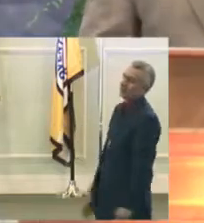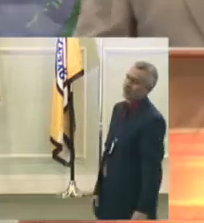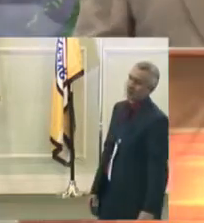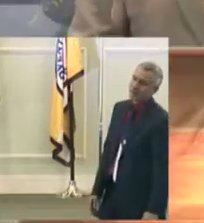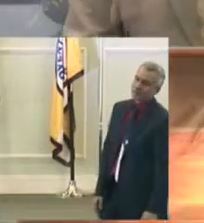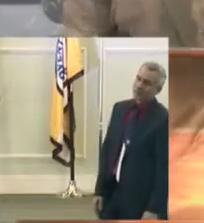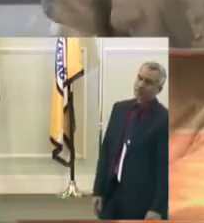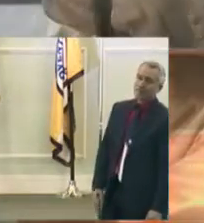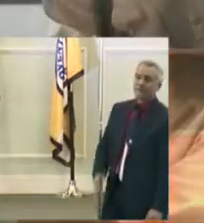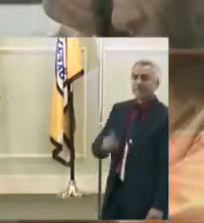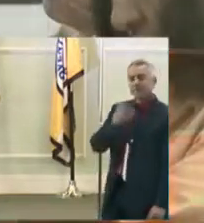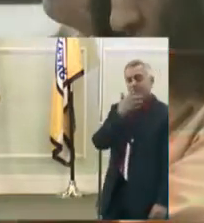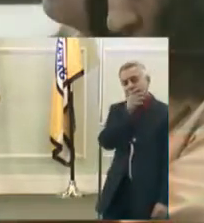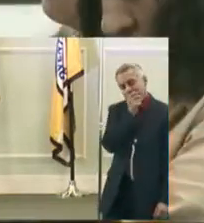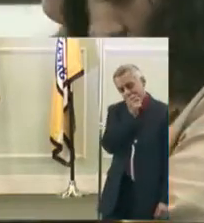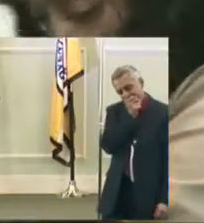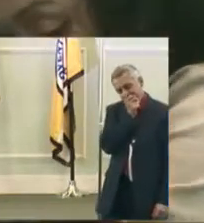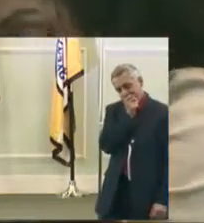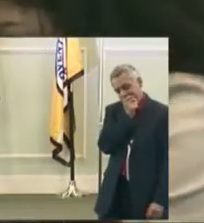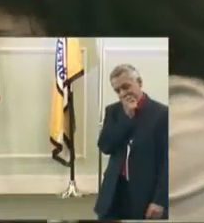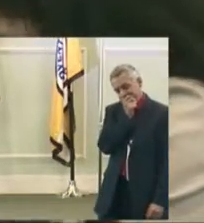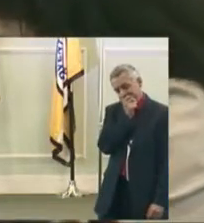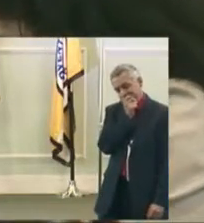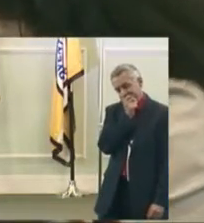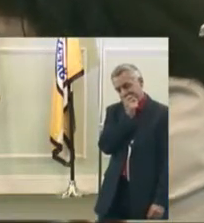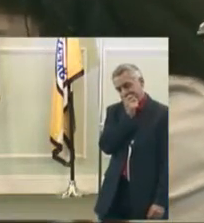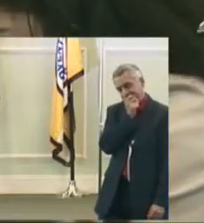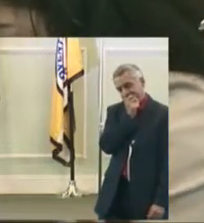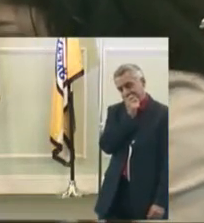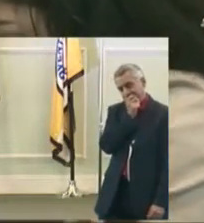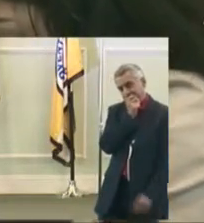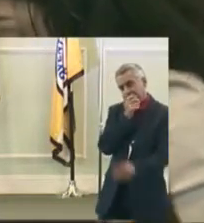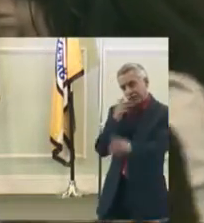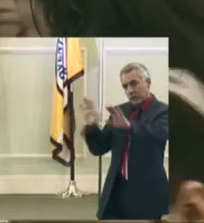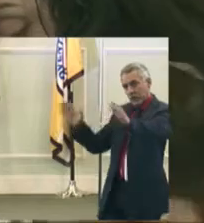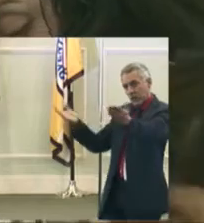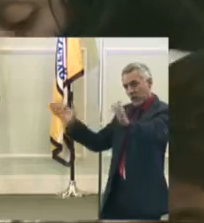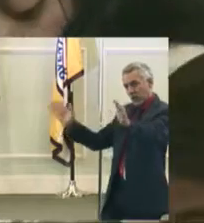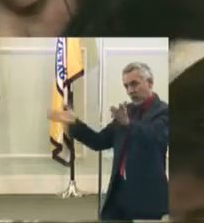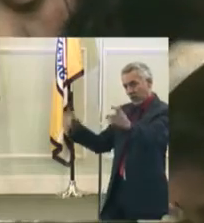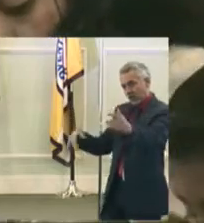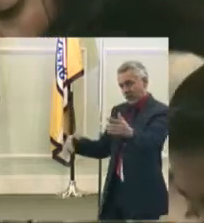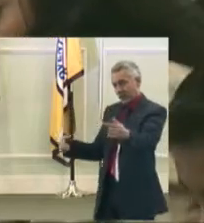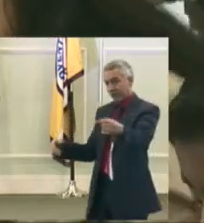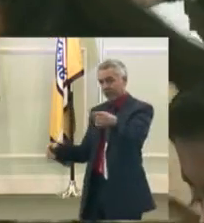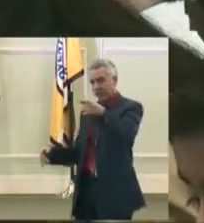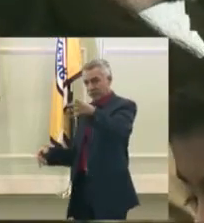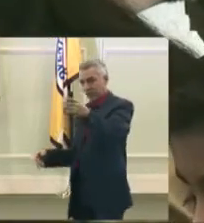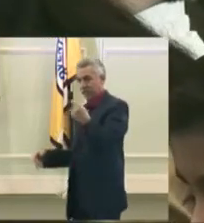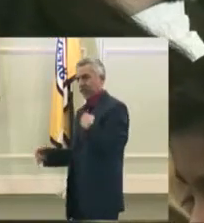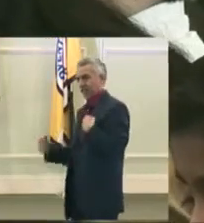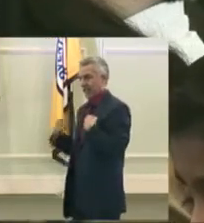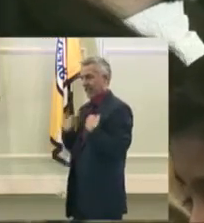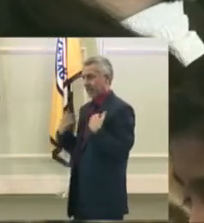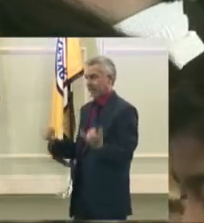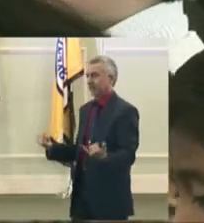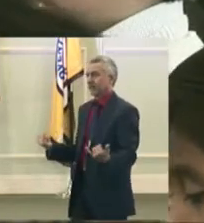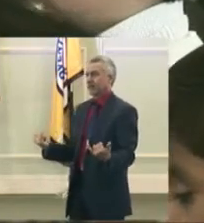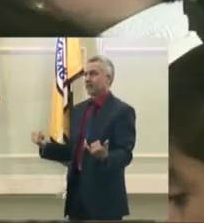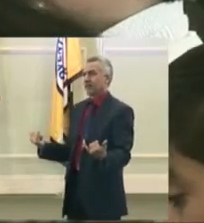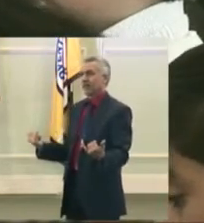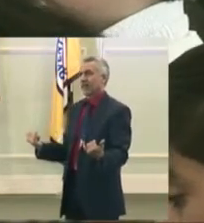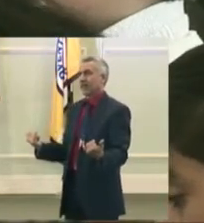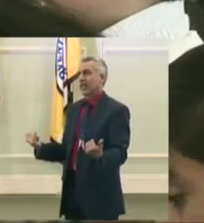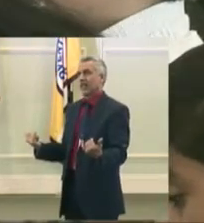maybe not enough. I think you and I'll just stick with me. I need to get to the place where I realize I have nothing